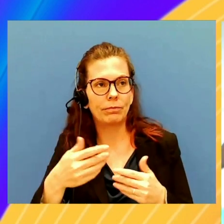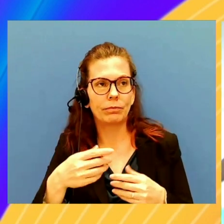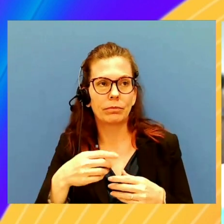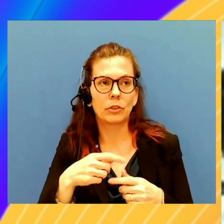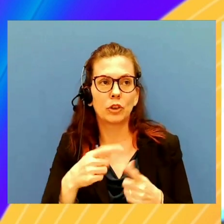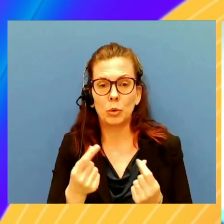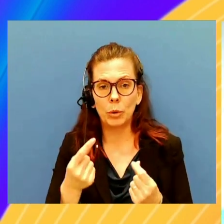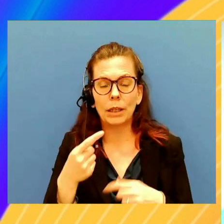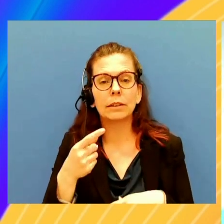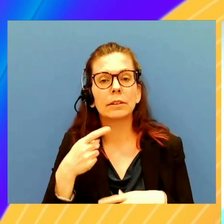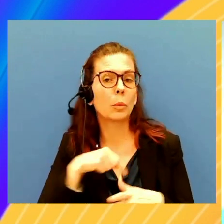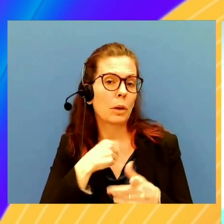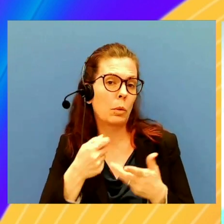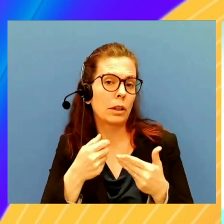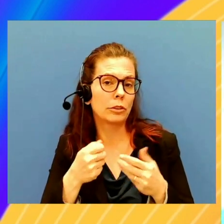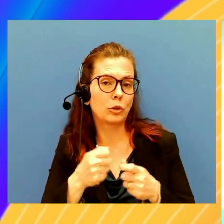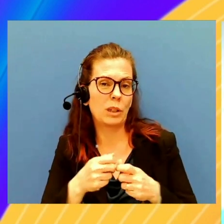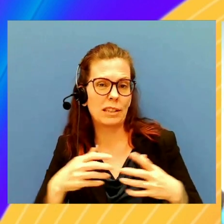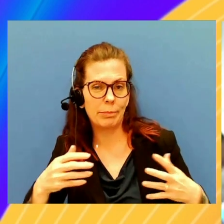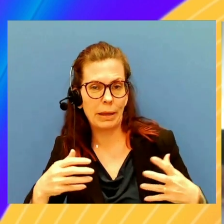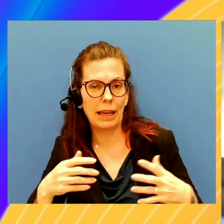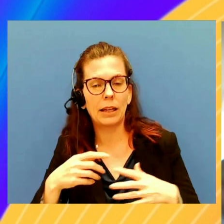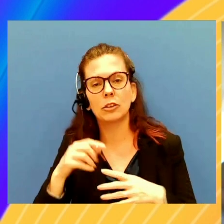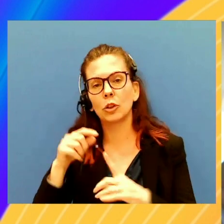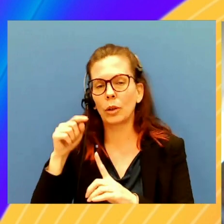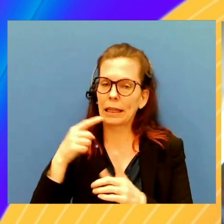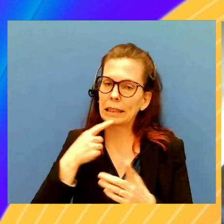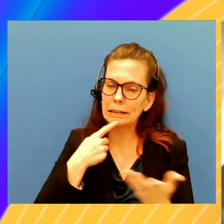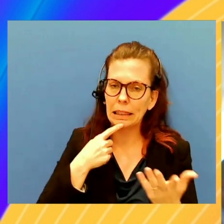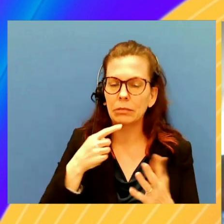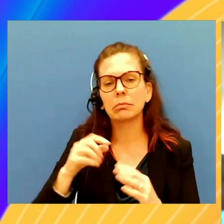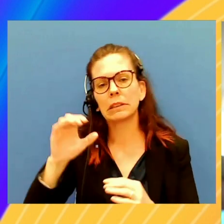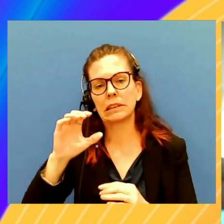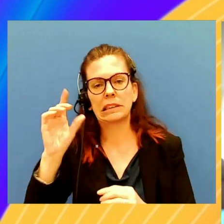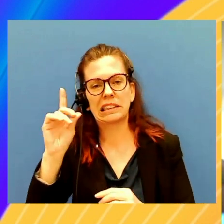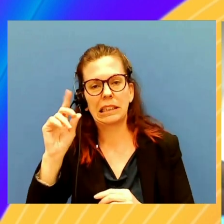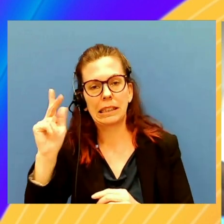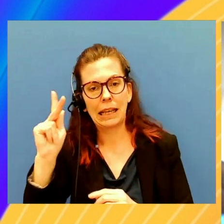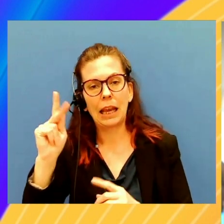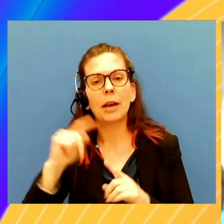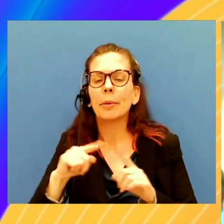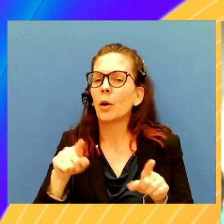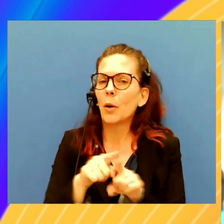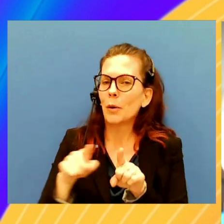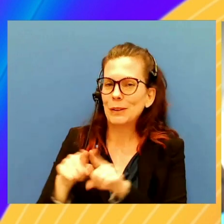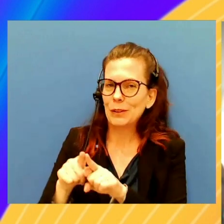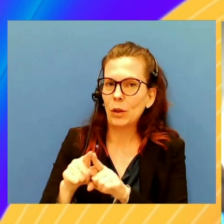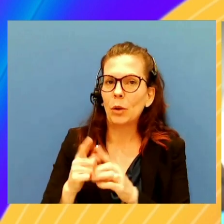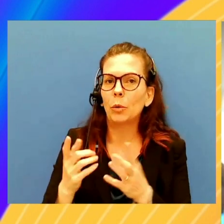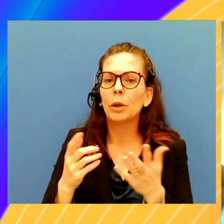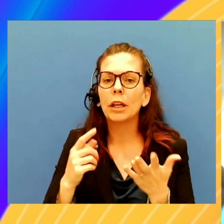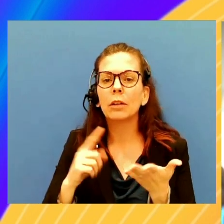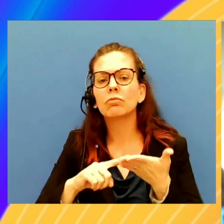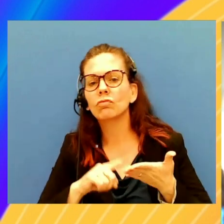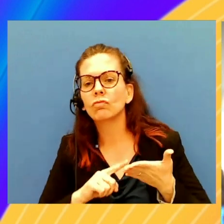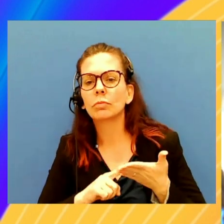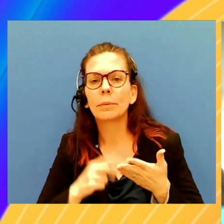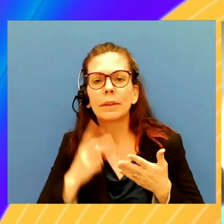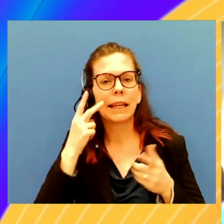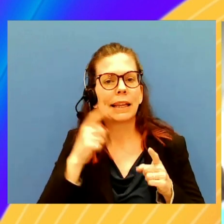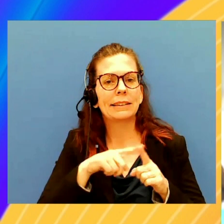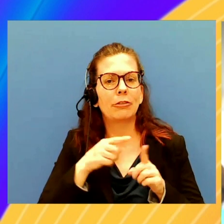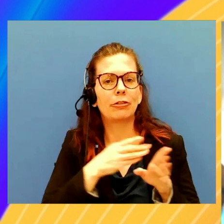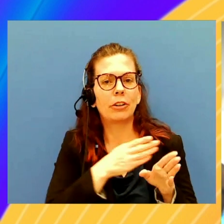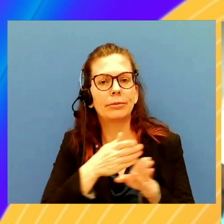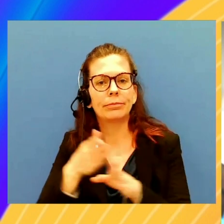we're looking to expand this one. We're looking at CDK, like you mentioned. But also we are looking at branching to different compute,